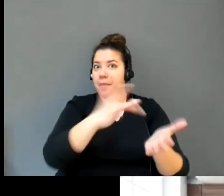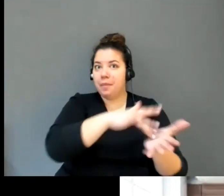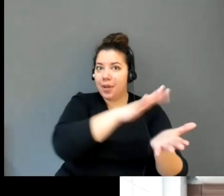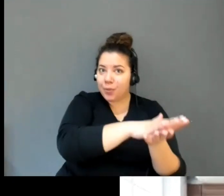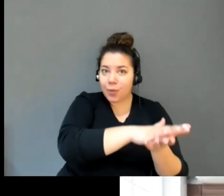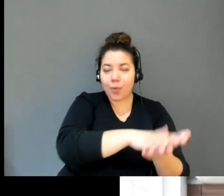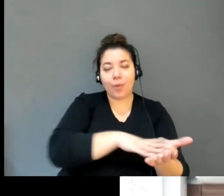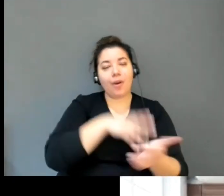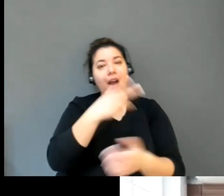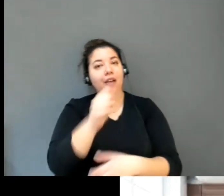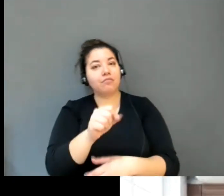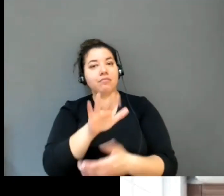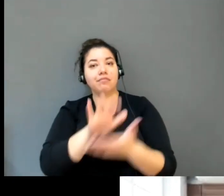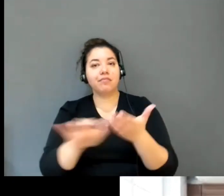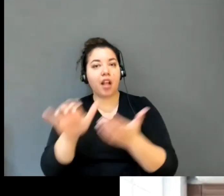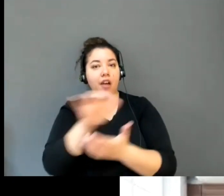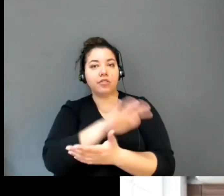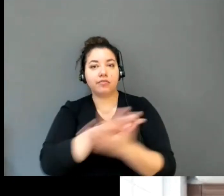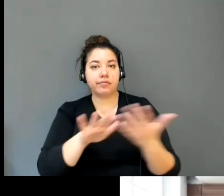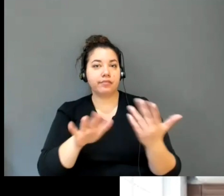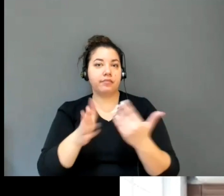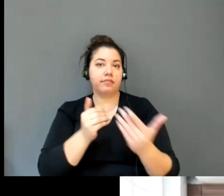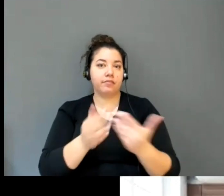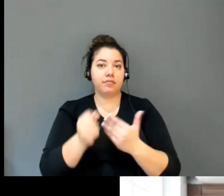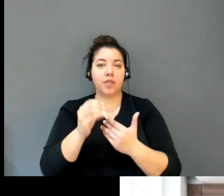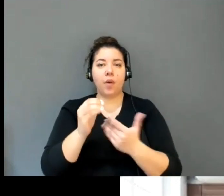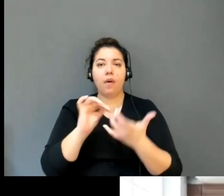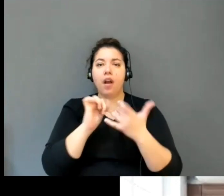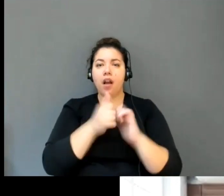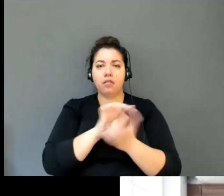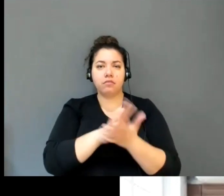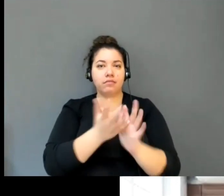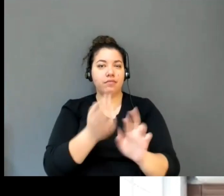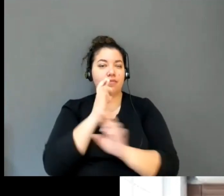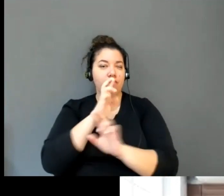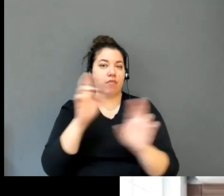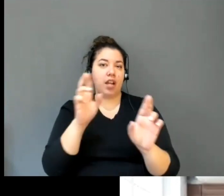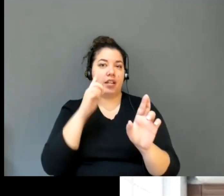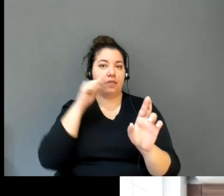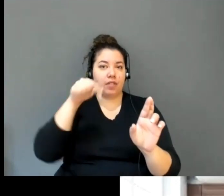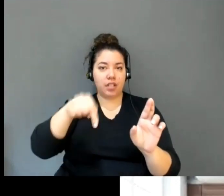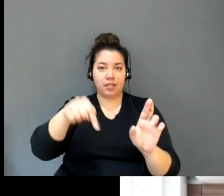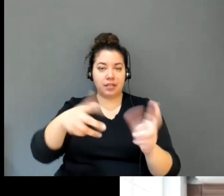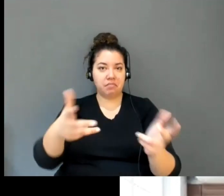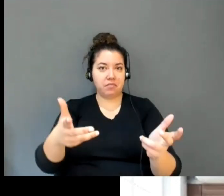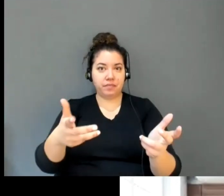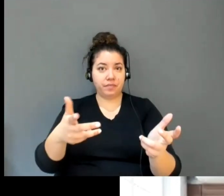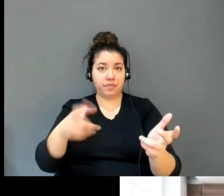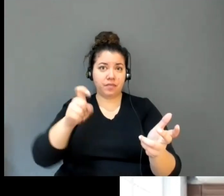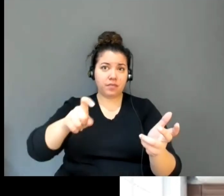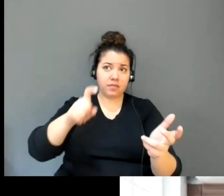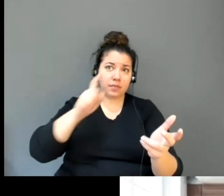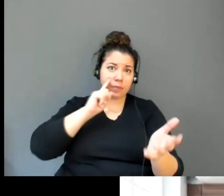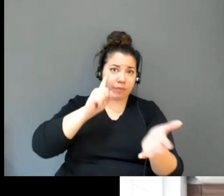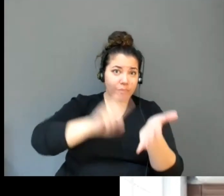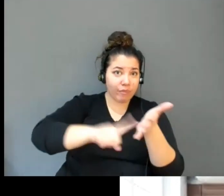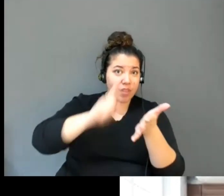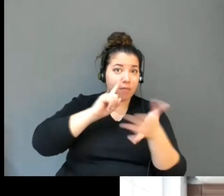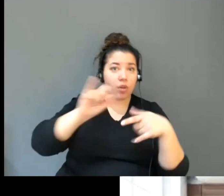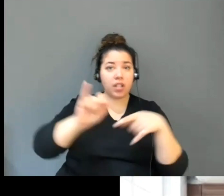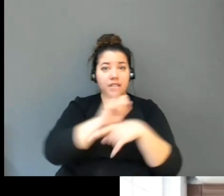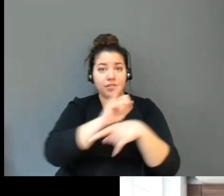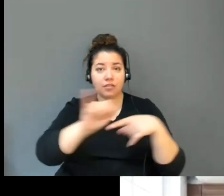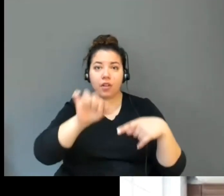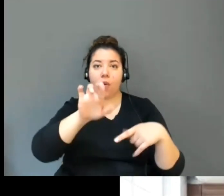college, and how can you get yourself ready for this space? Where should you look to intern? Or how can you do work on